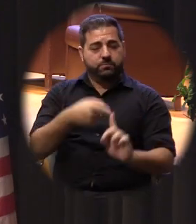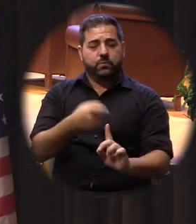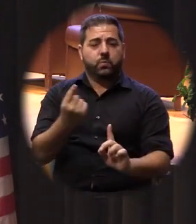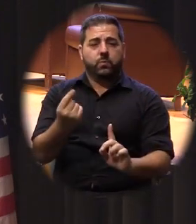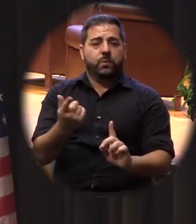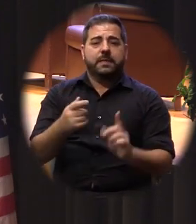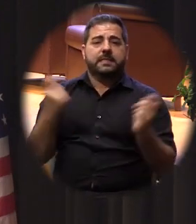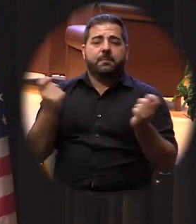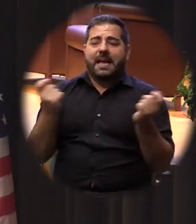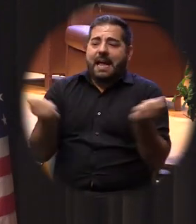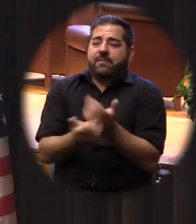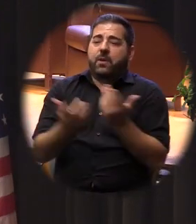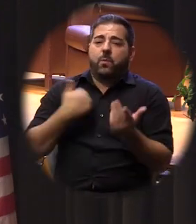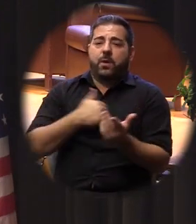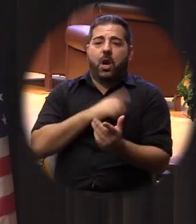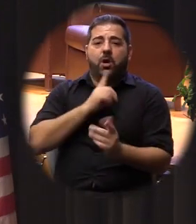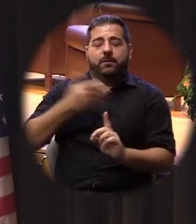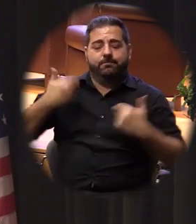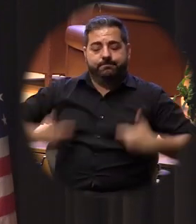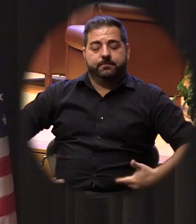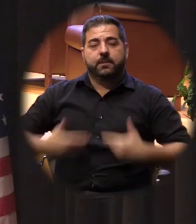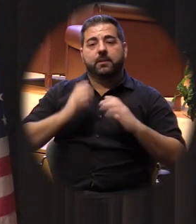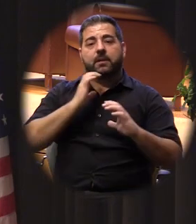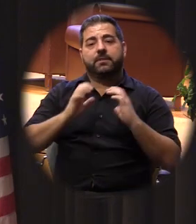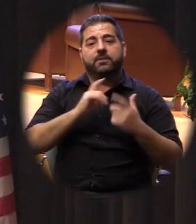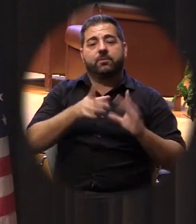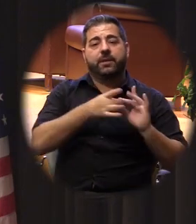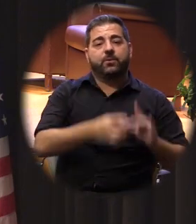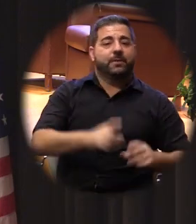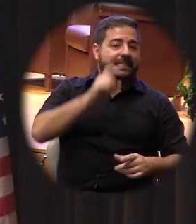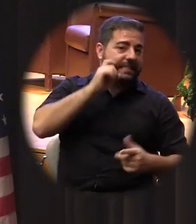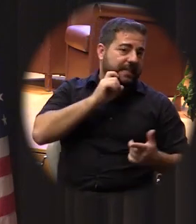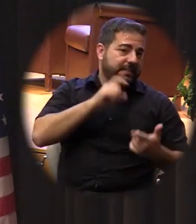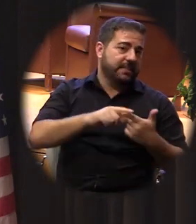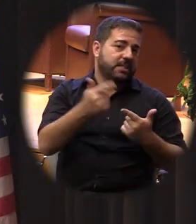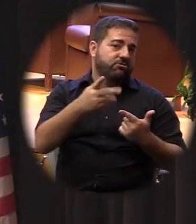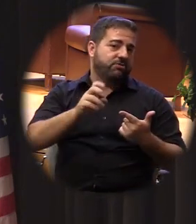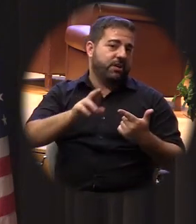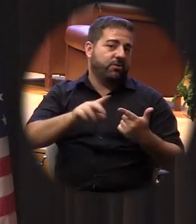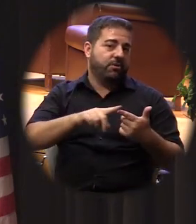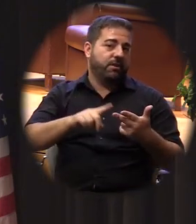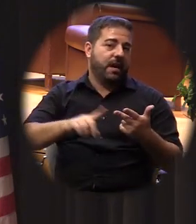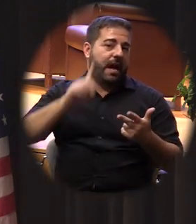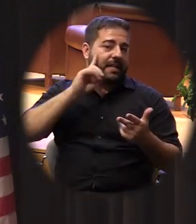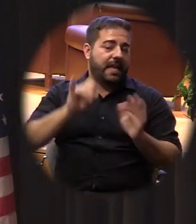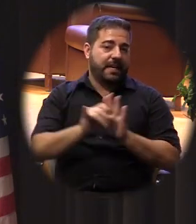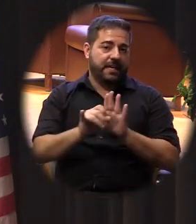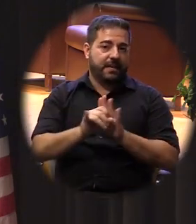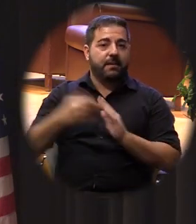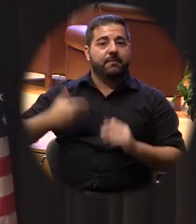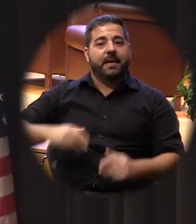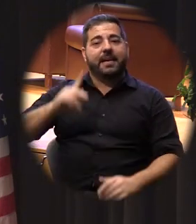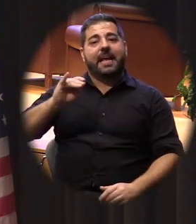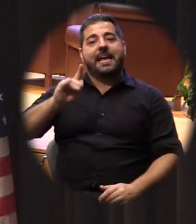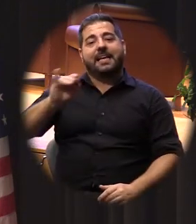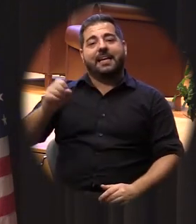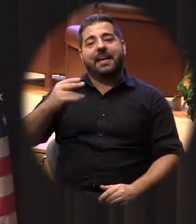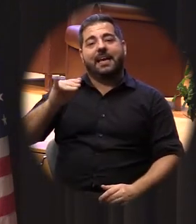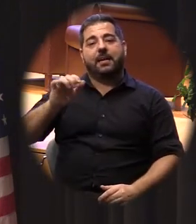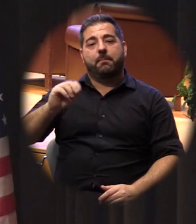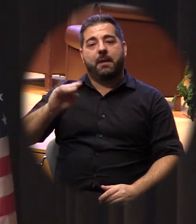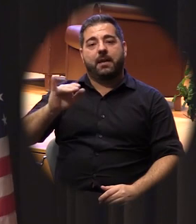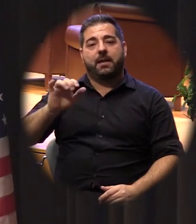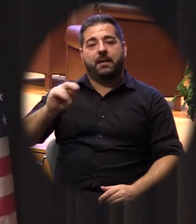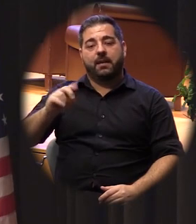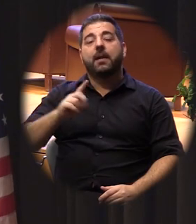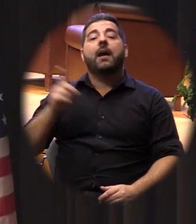All That We Are, a conversation on sex, gender, and identity. My name is Katie Hinman, and I am the director of the